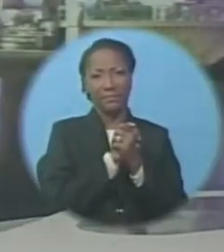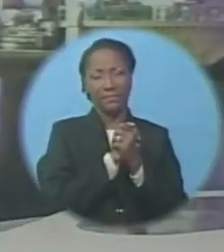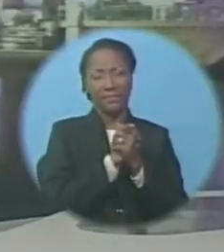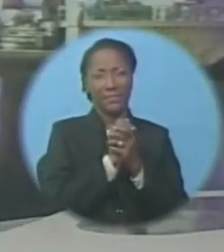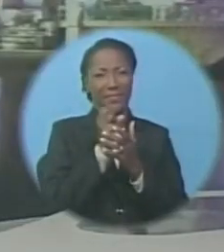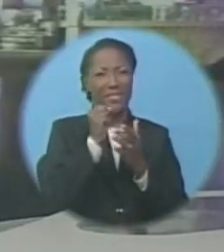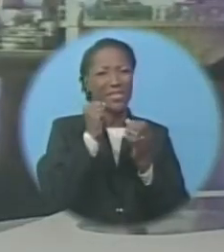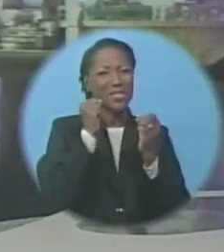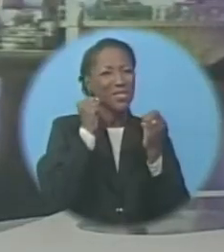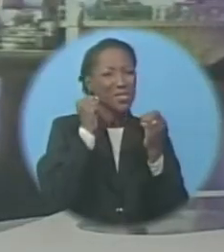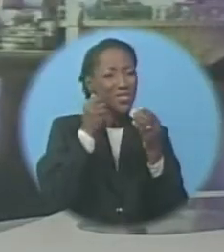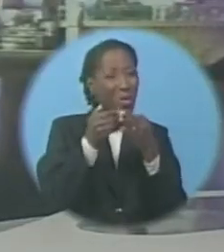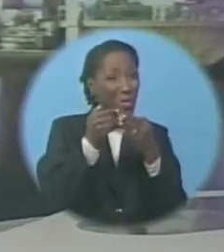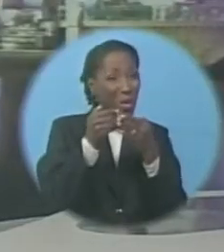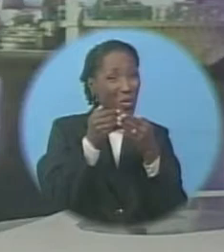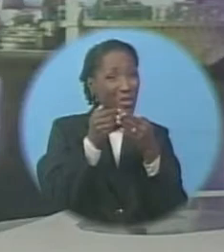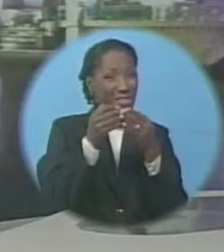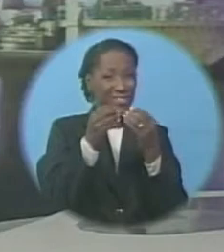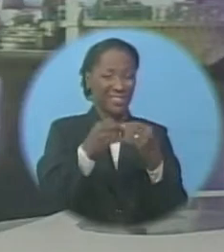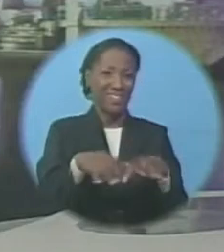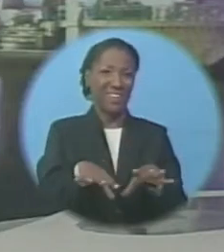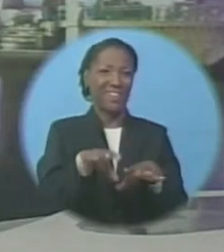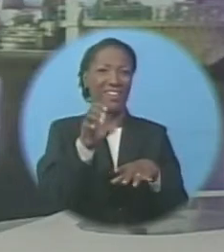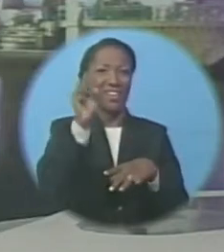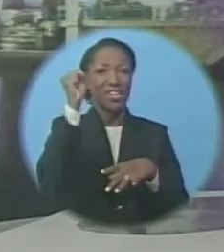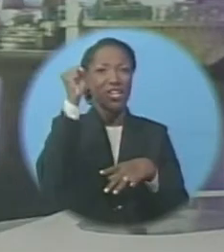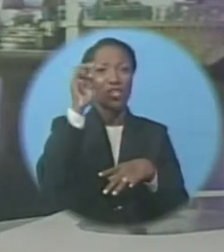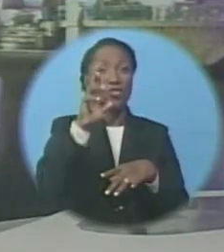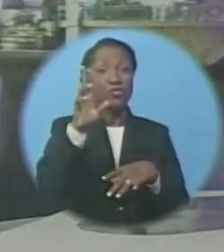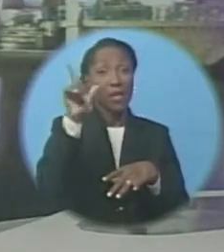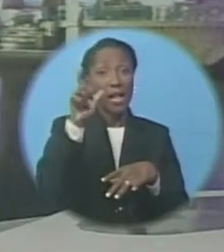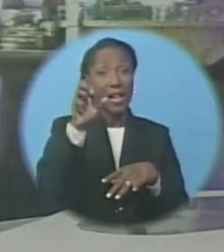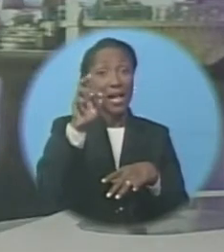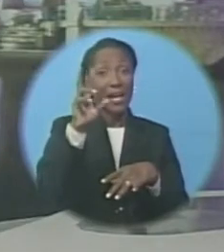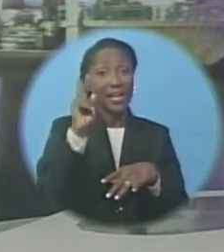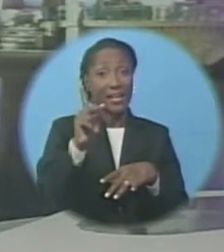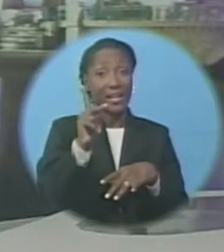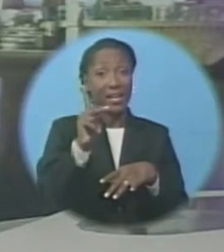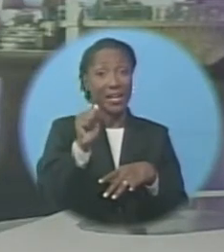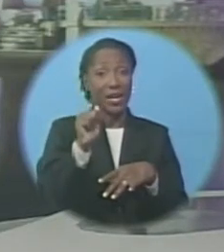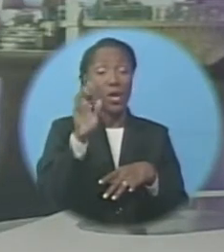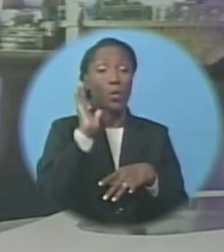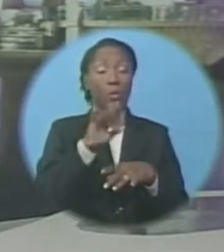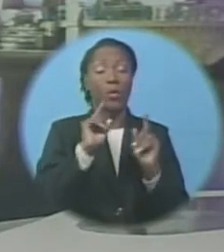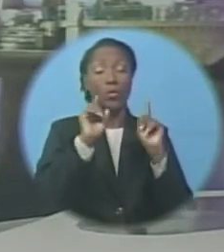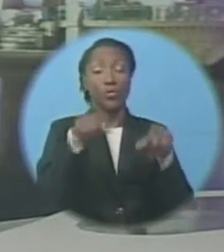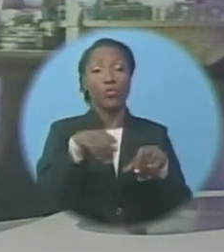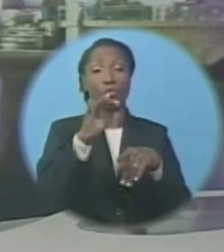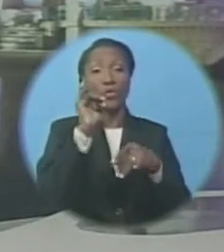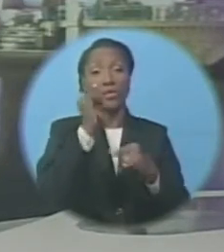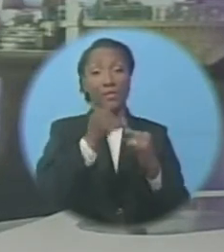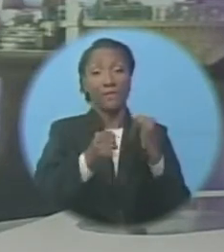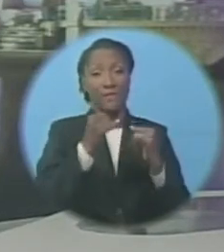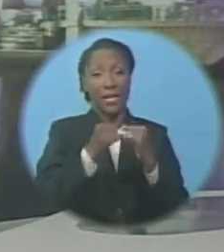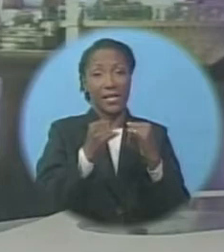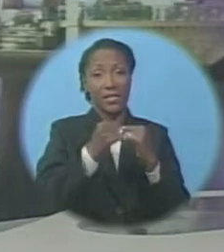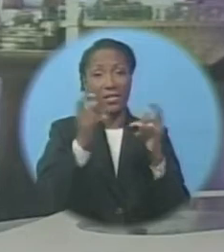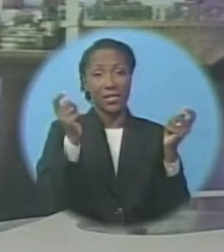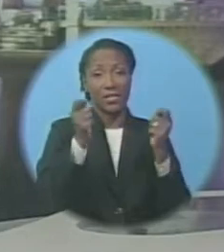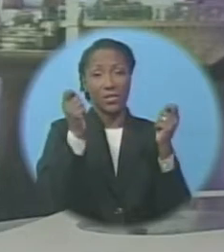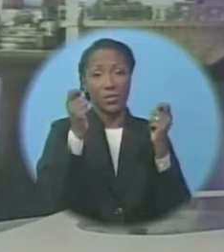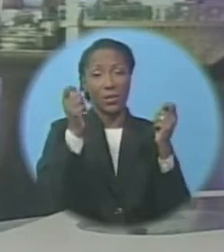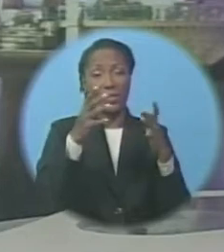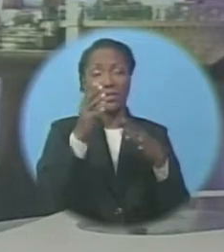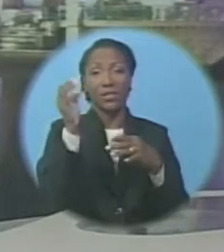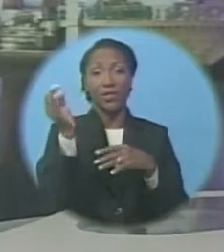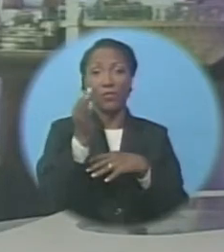So close. With that result, though, the Sri Lankans have qualified for the final. The winner of Friday's last prelim between the West Indies